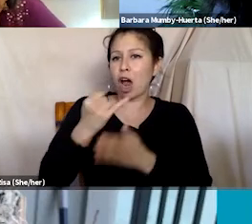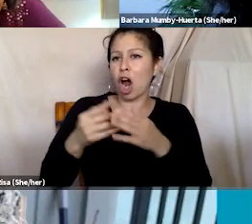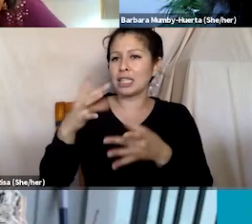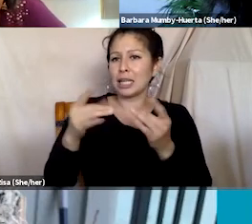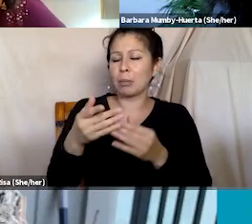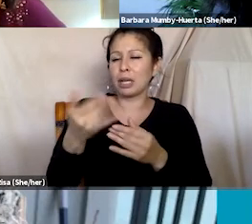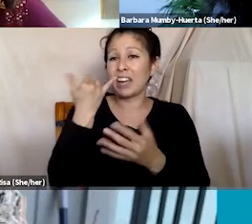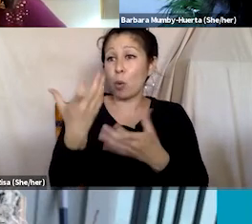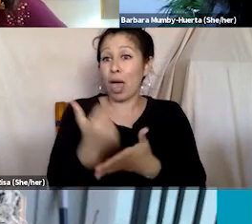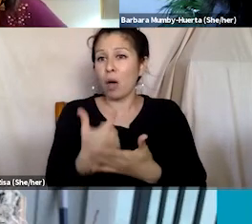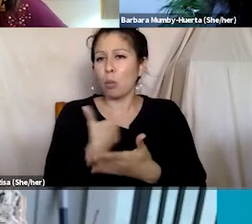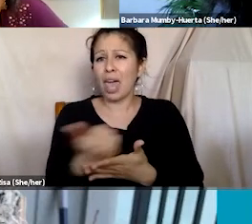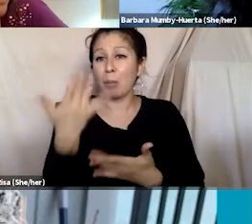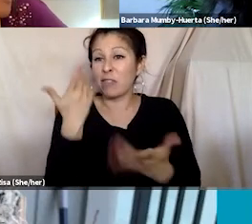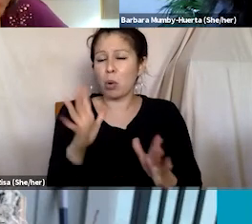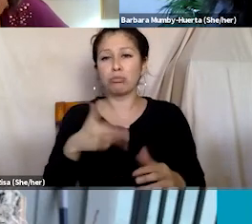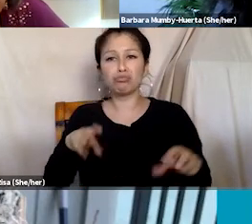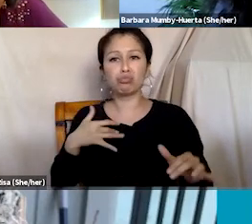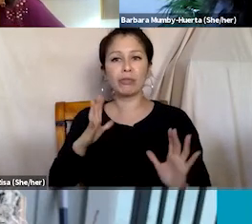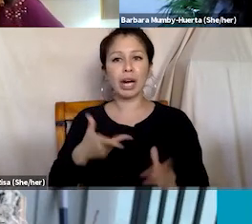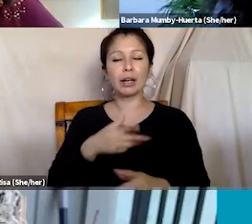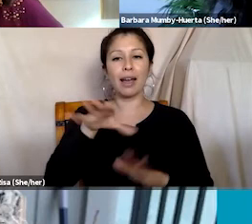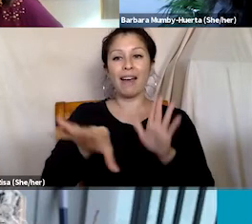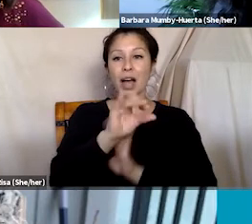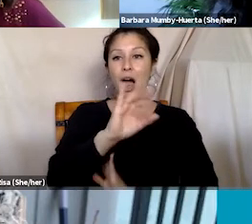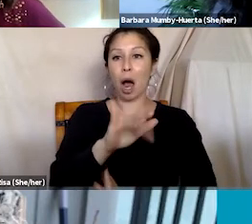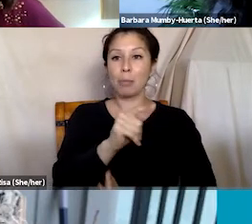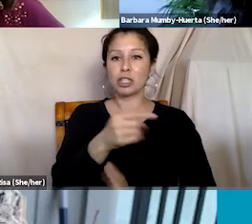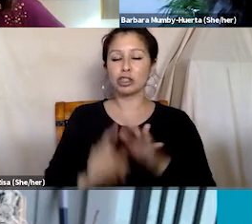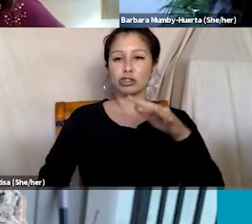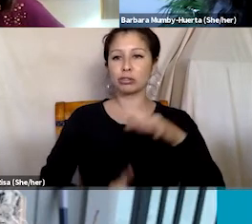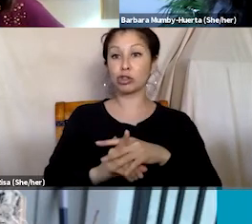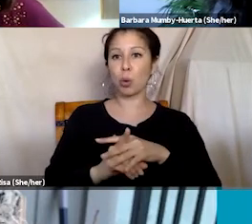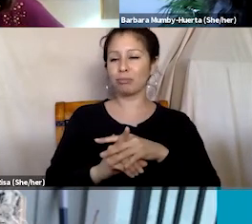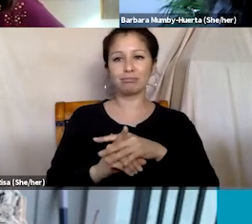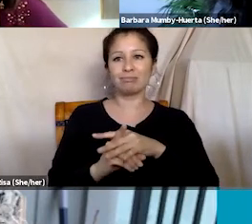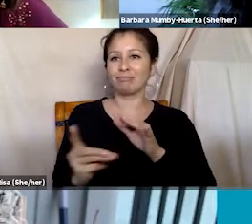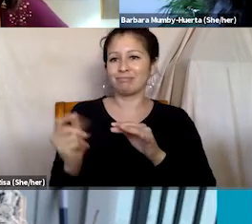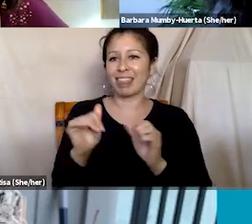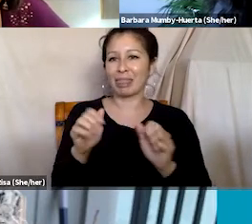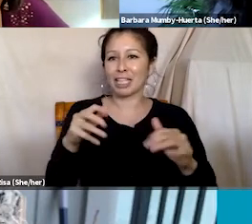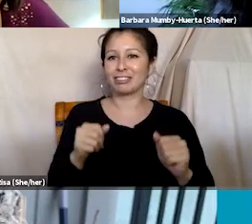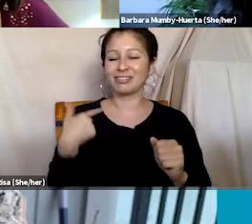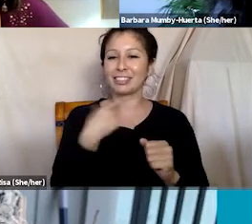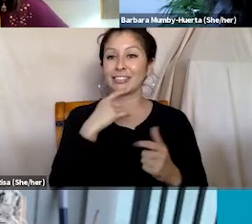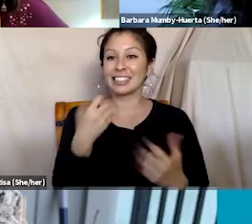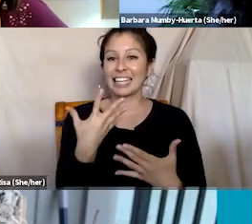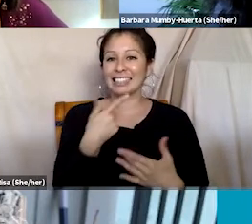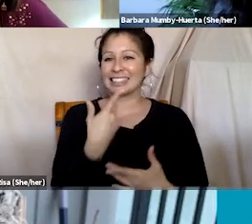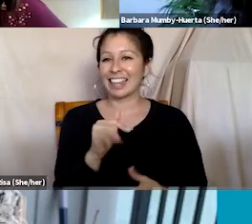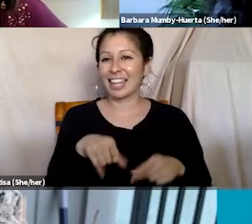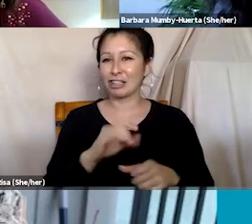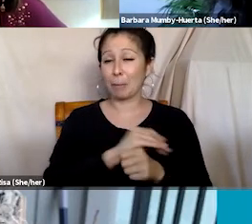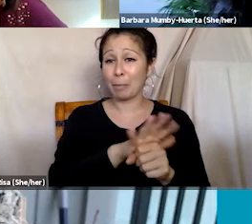or as little as you want. I always say that the found objects show up miraculously. And it was really scary saying that during